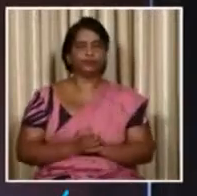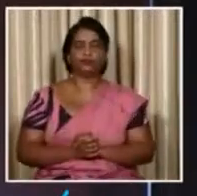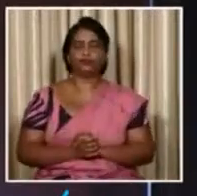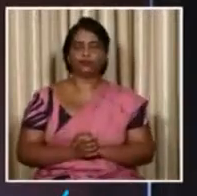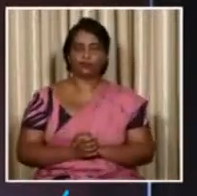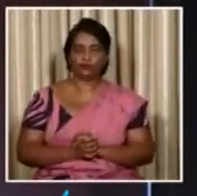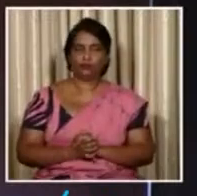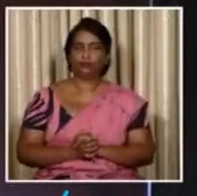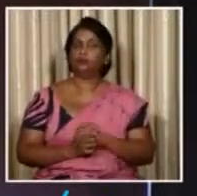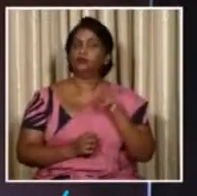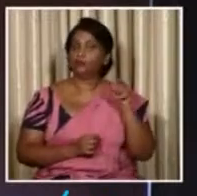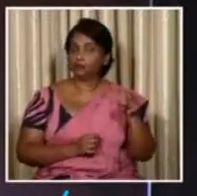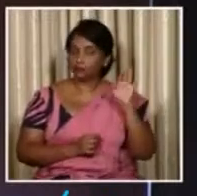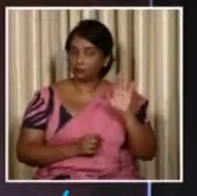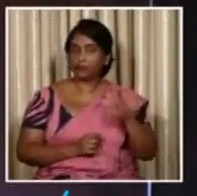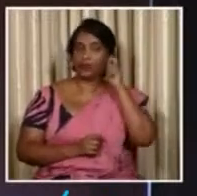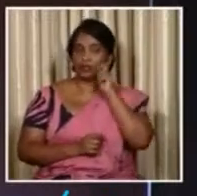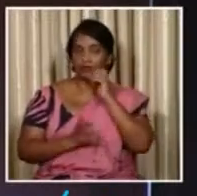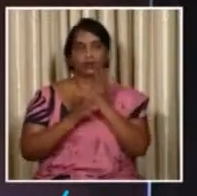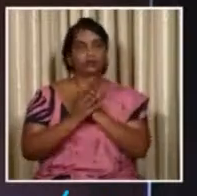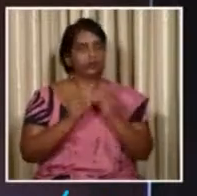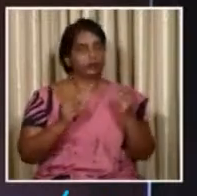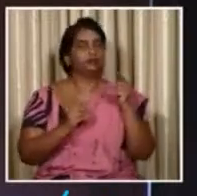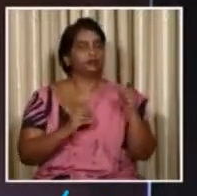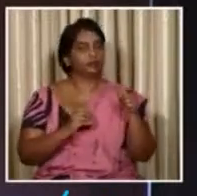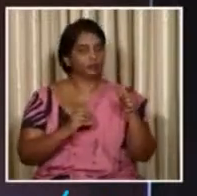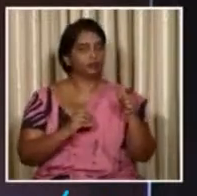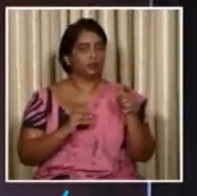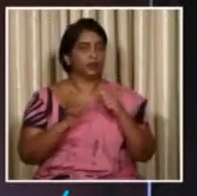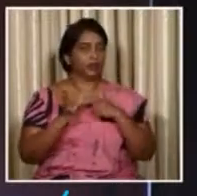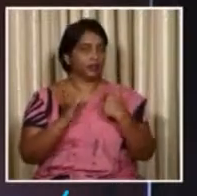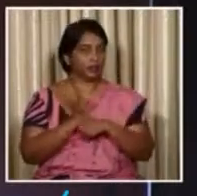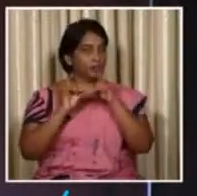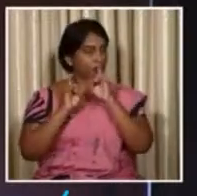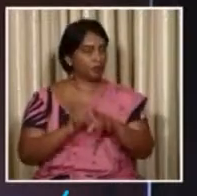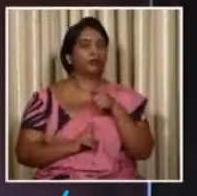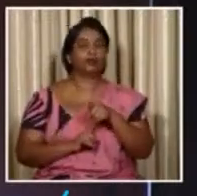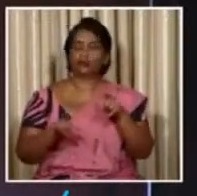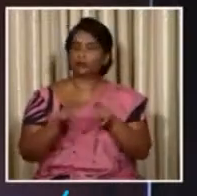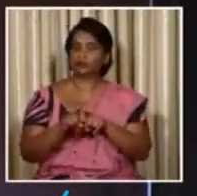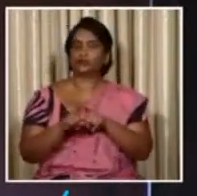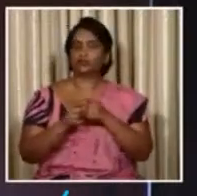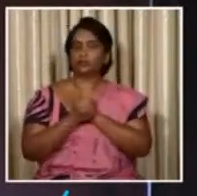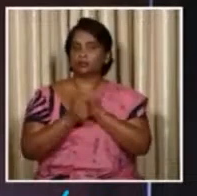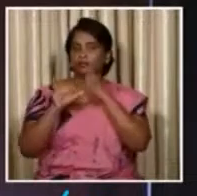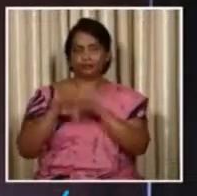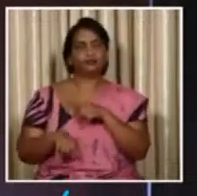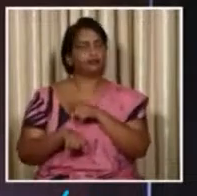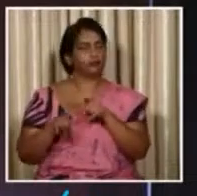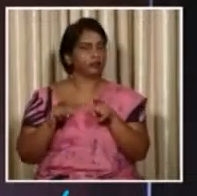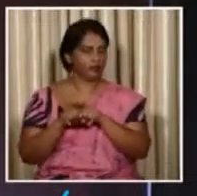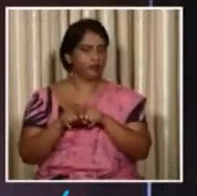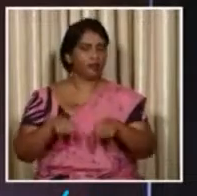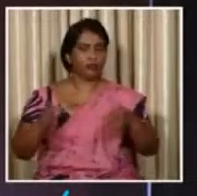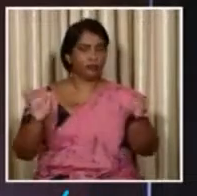law to investigate and prosecute the conspirators of the Easter attack. So why hesitate to name the accused when the evidence is more compelling? It's